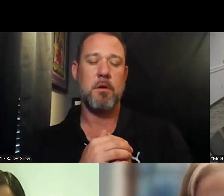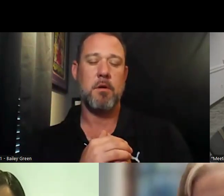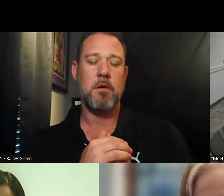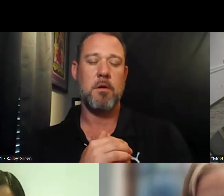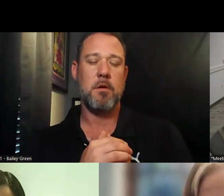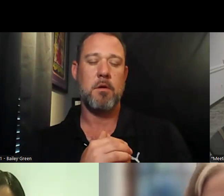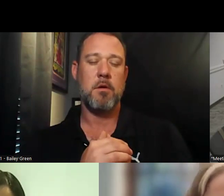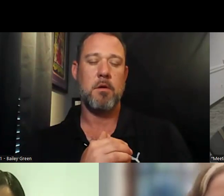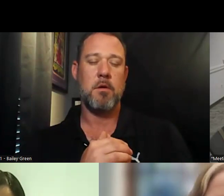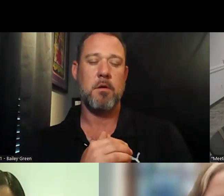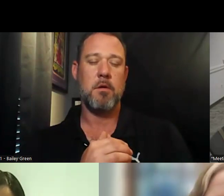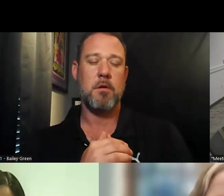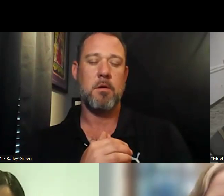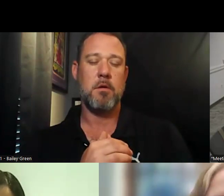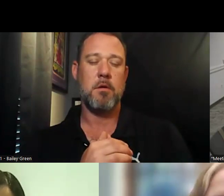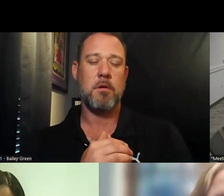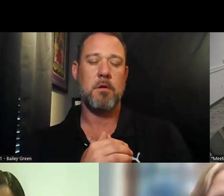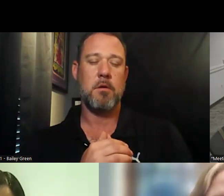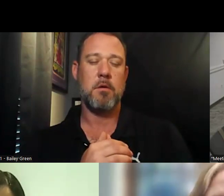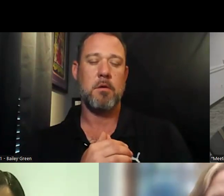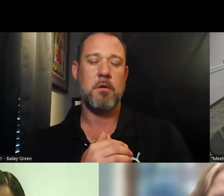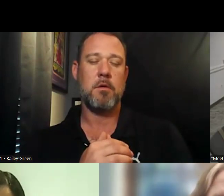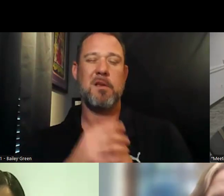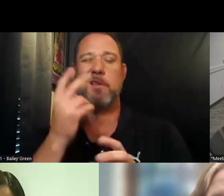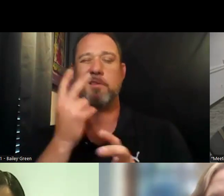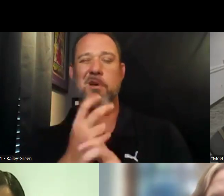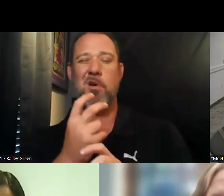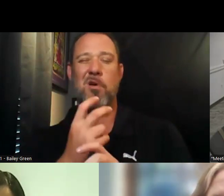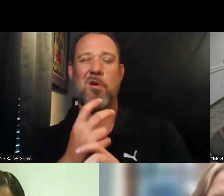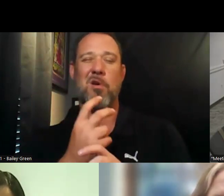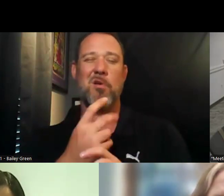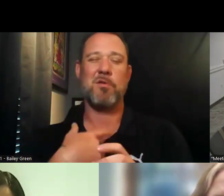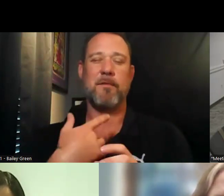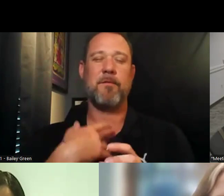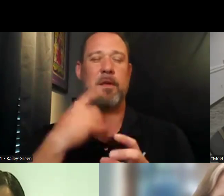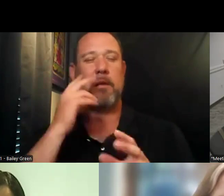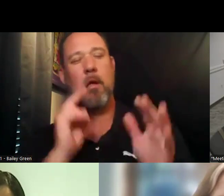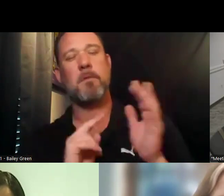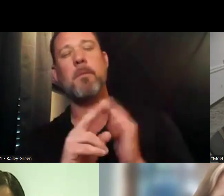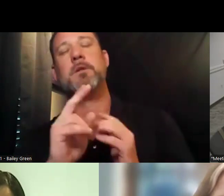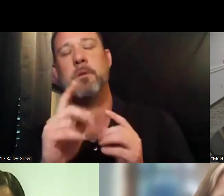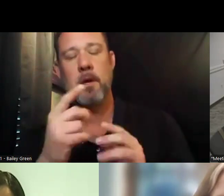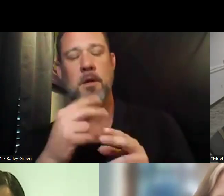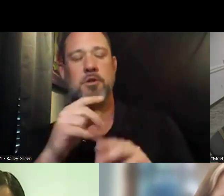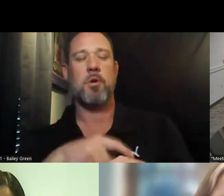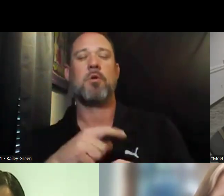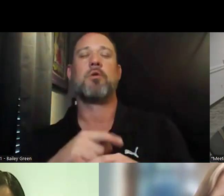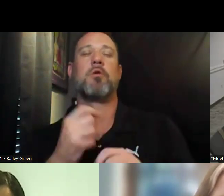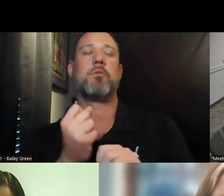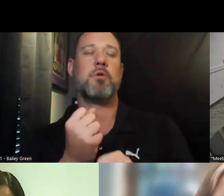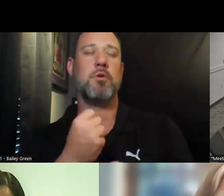Um, it's hard to feel very optimistic about our ability in the short term to create any kind of